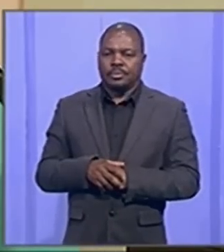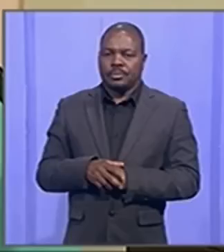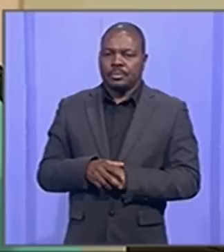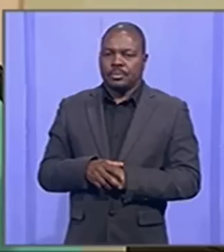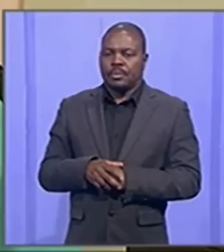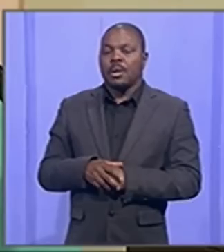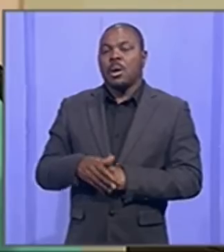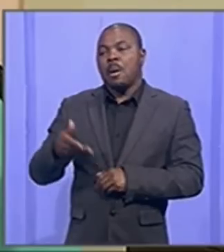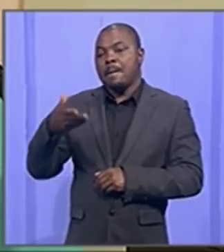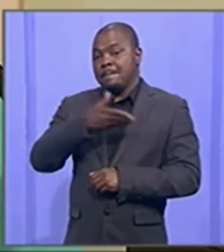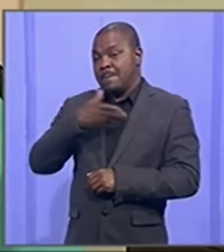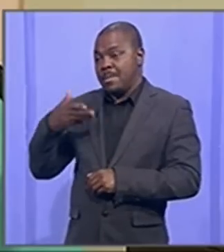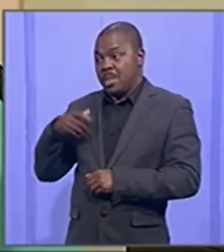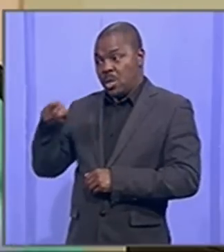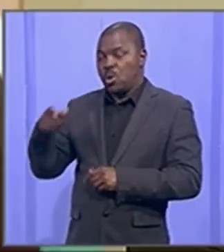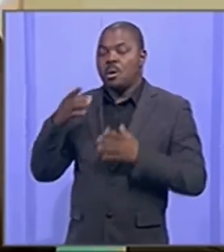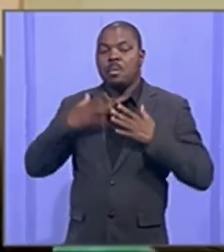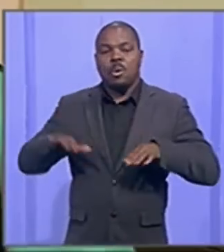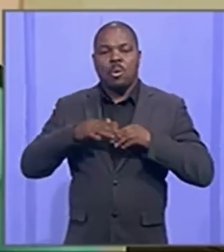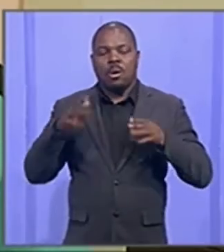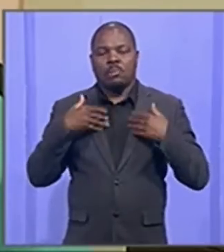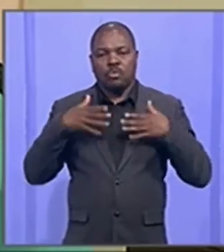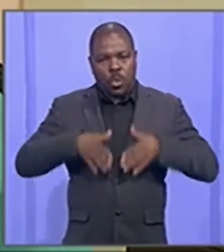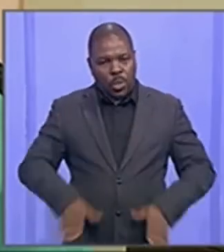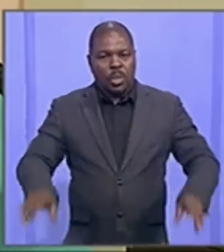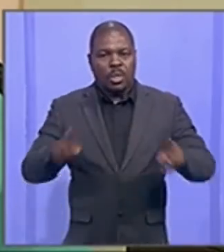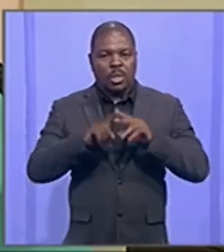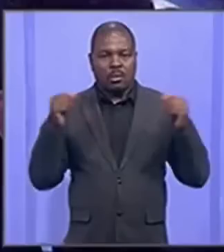apara mosese le tšale